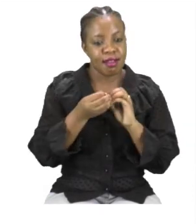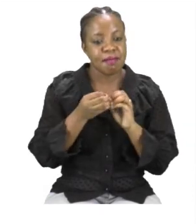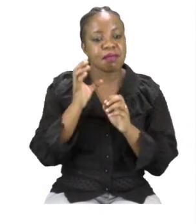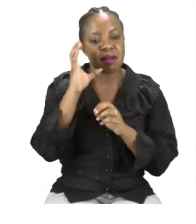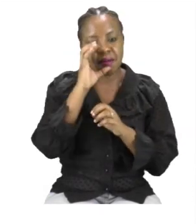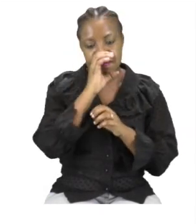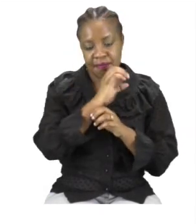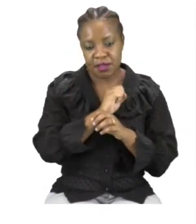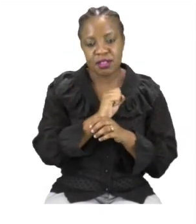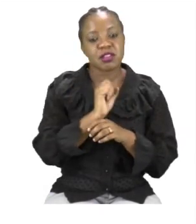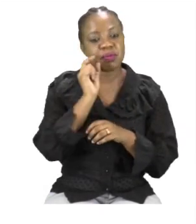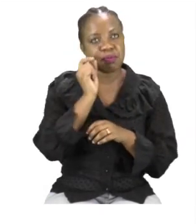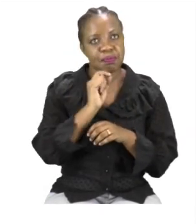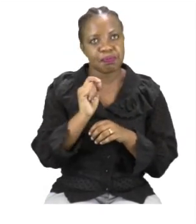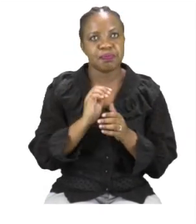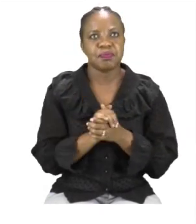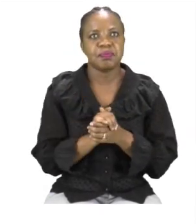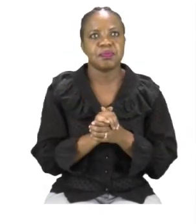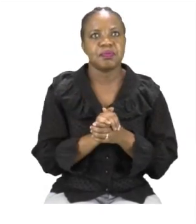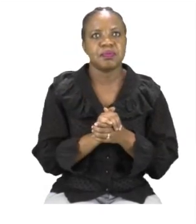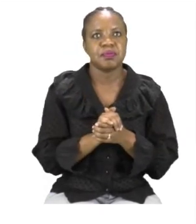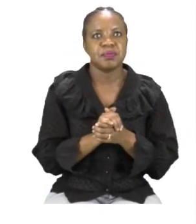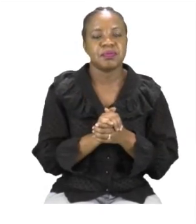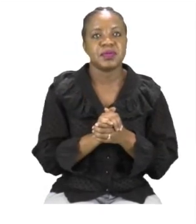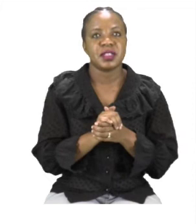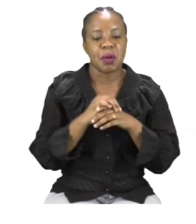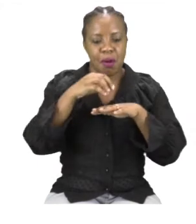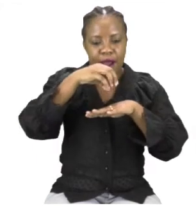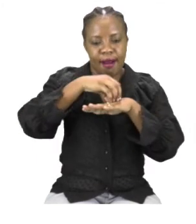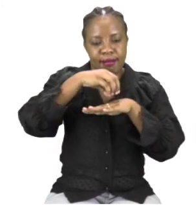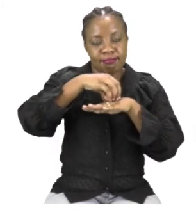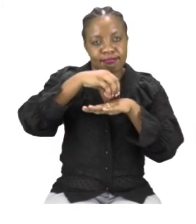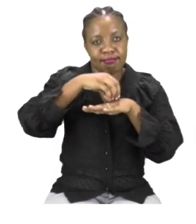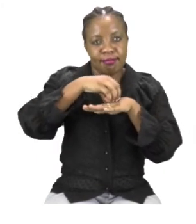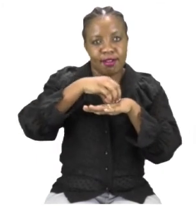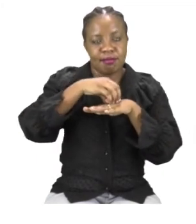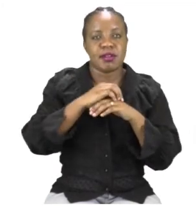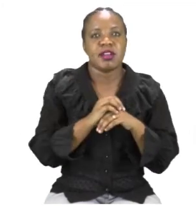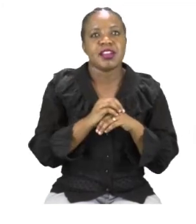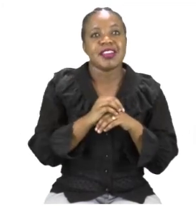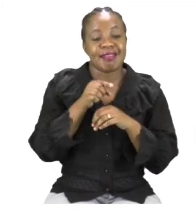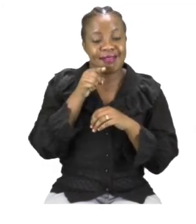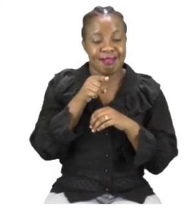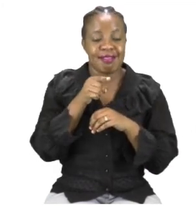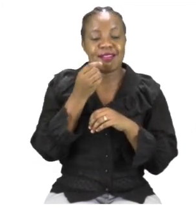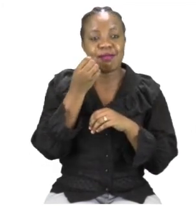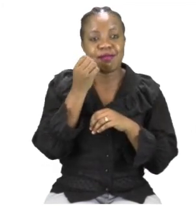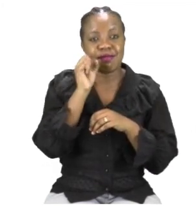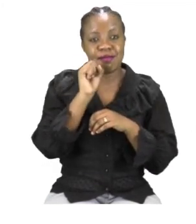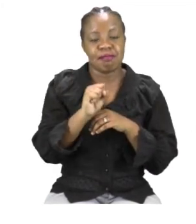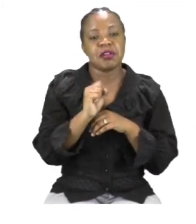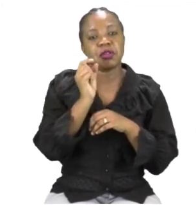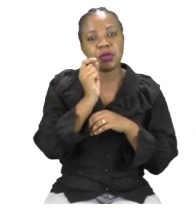a cupcake is standing is also a missing number. So it is going to be our